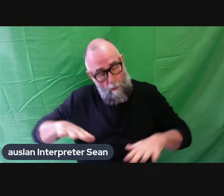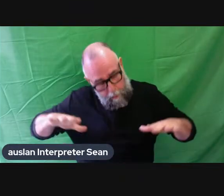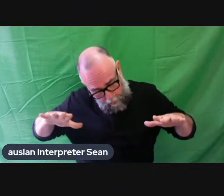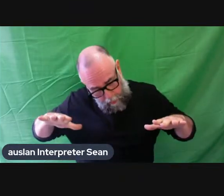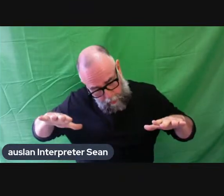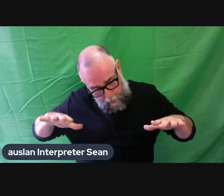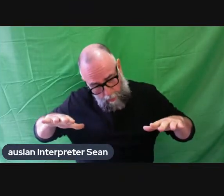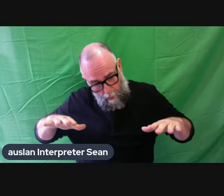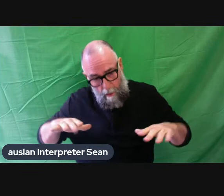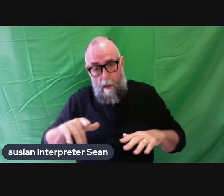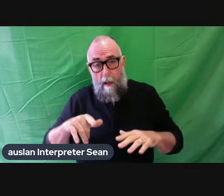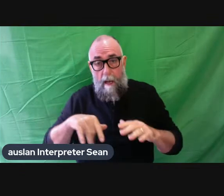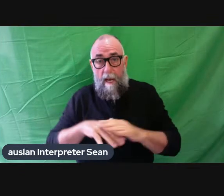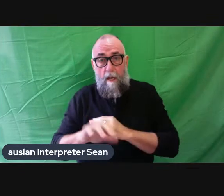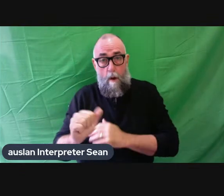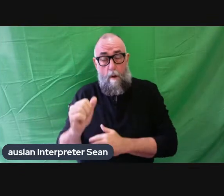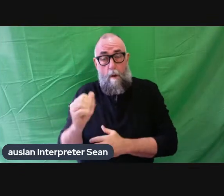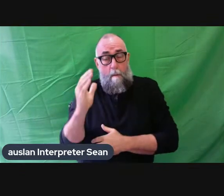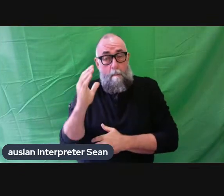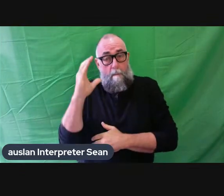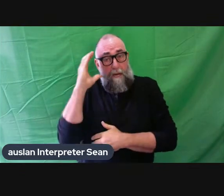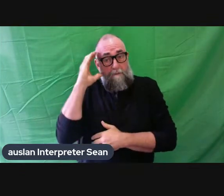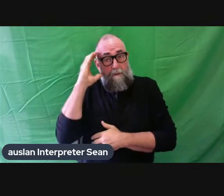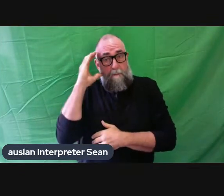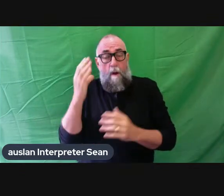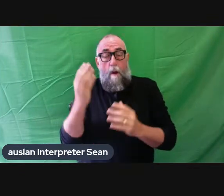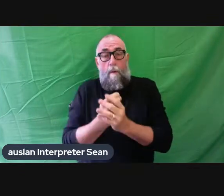in her new room with her 2 tiny